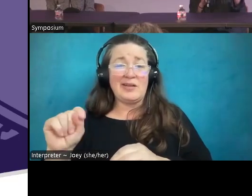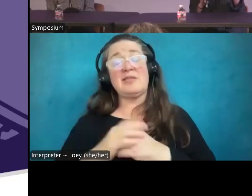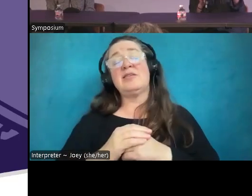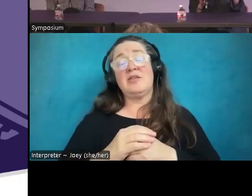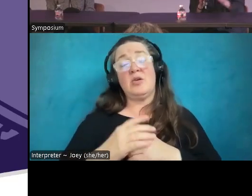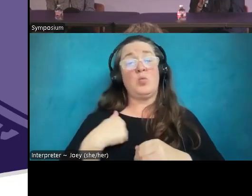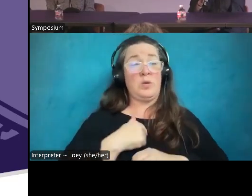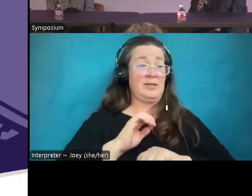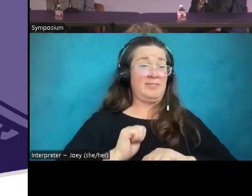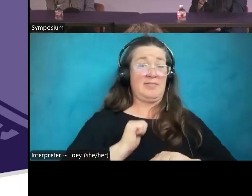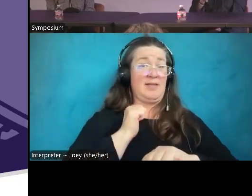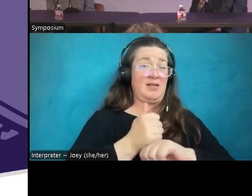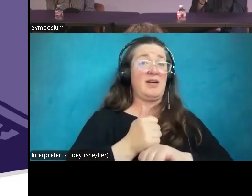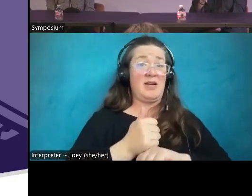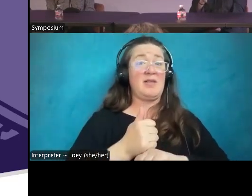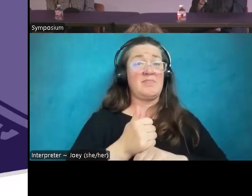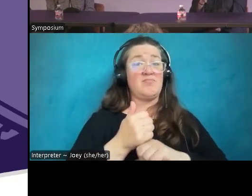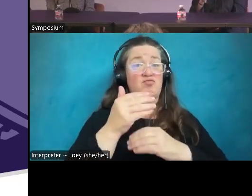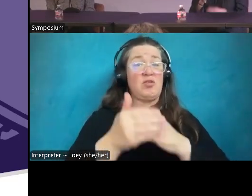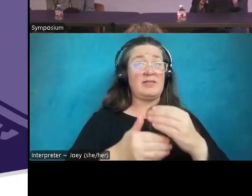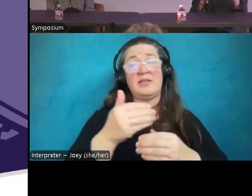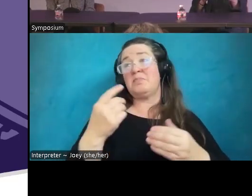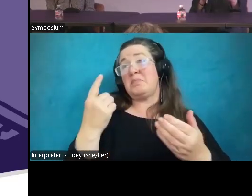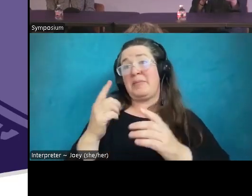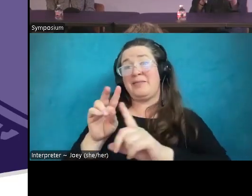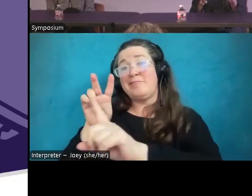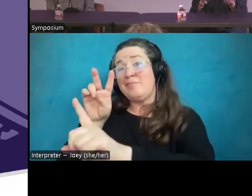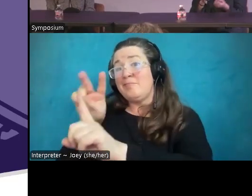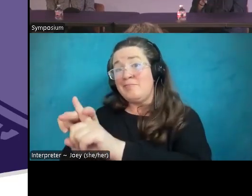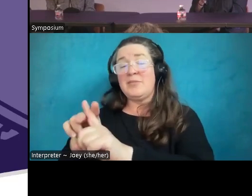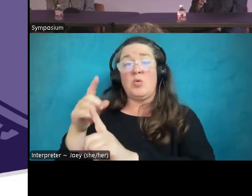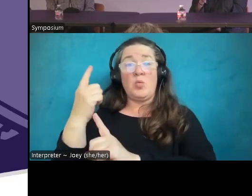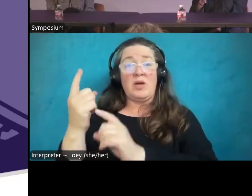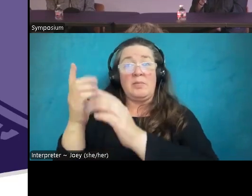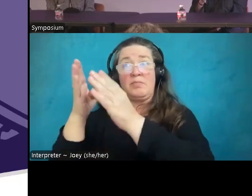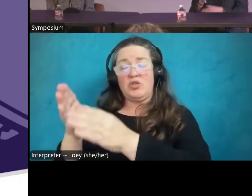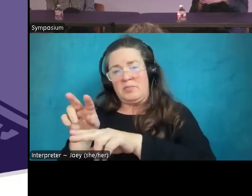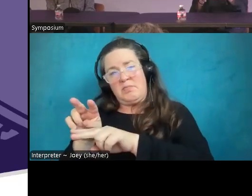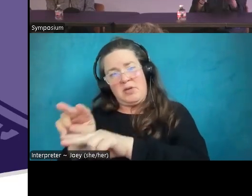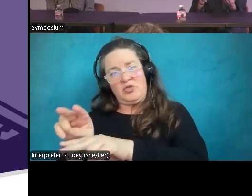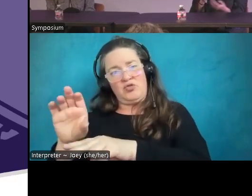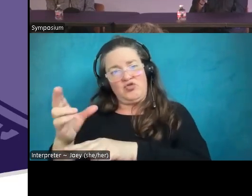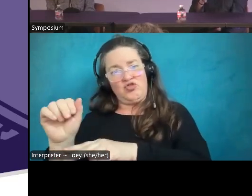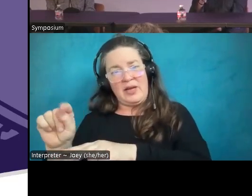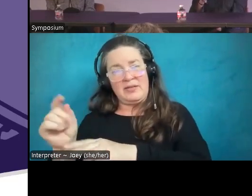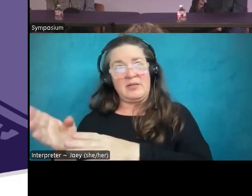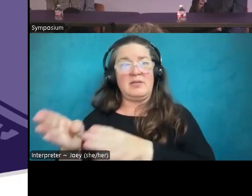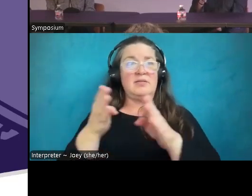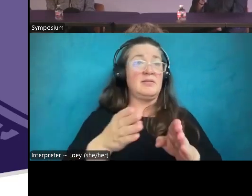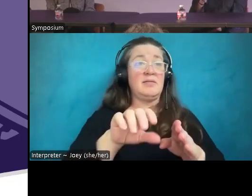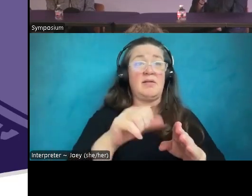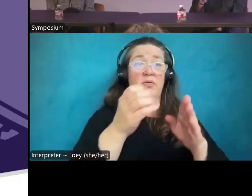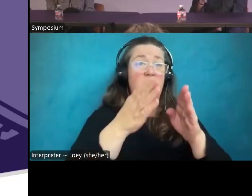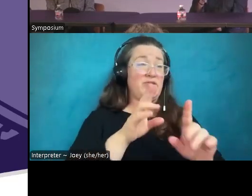monitors the chat, somebody who is taking notes, actively taking notes, setting agendas,